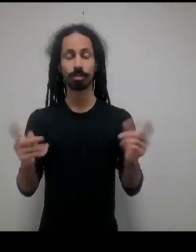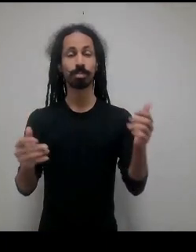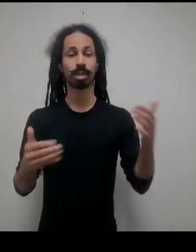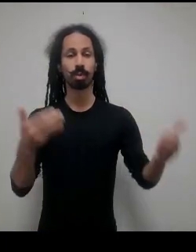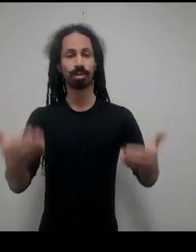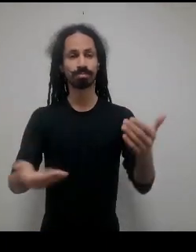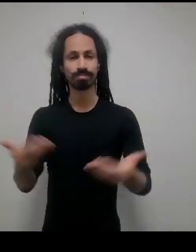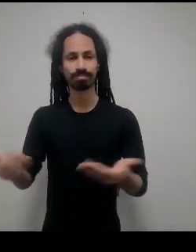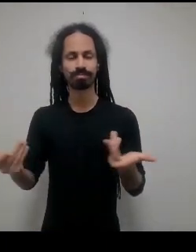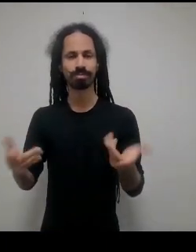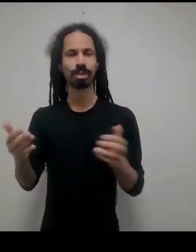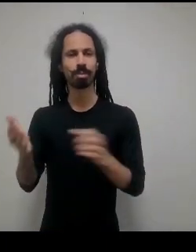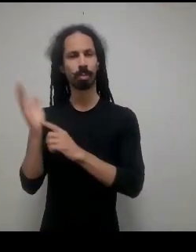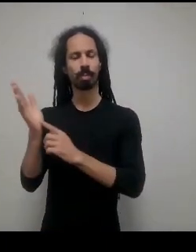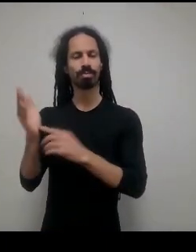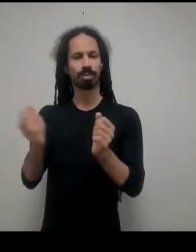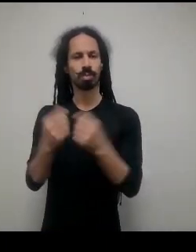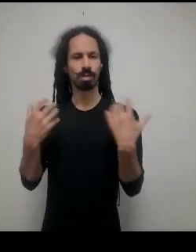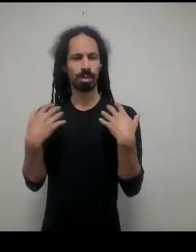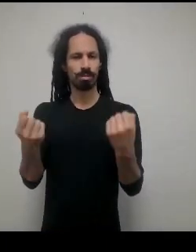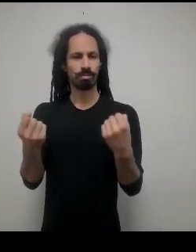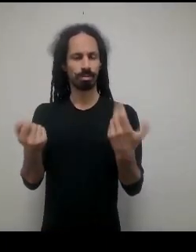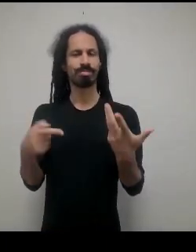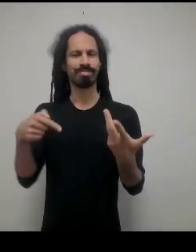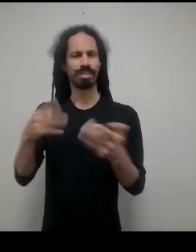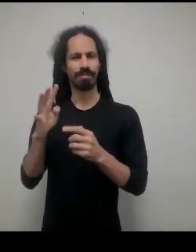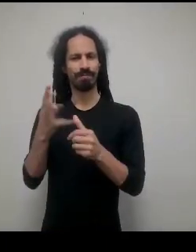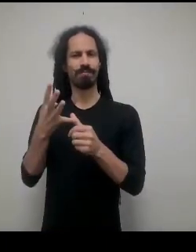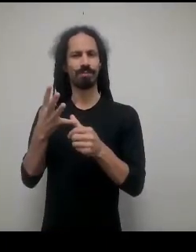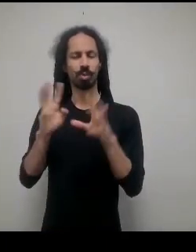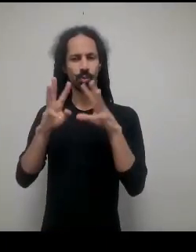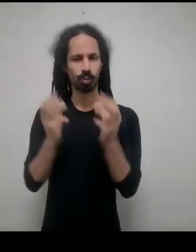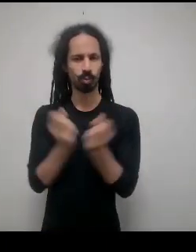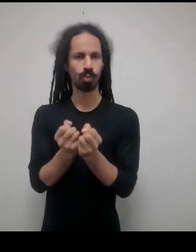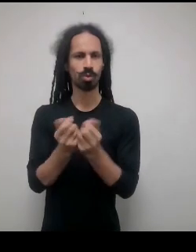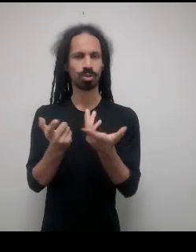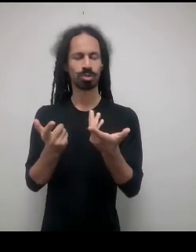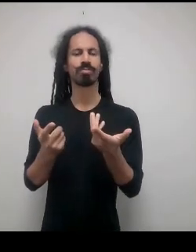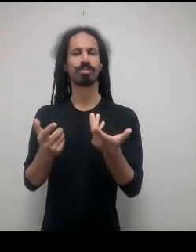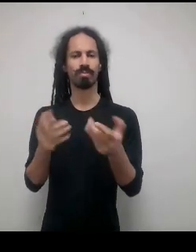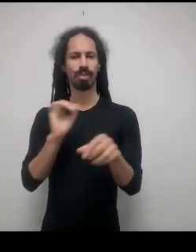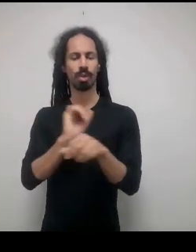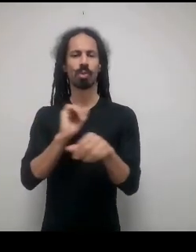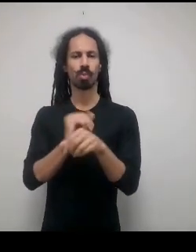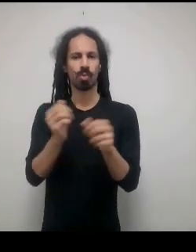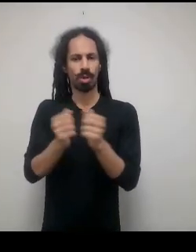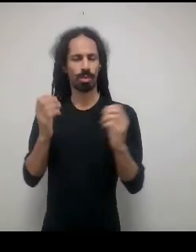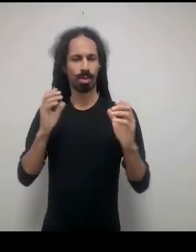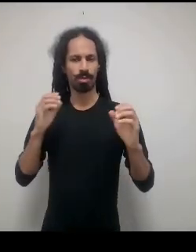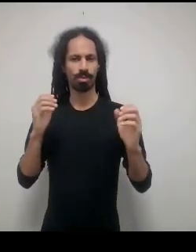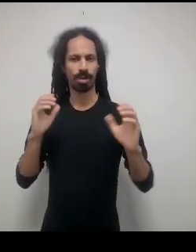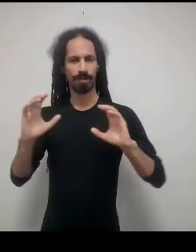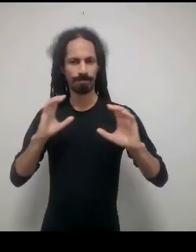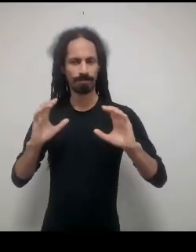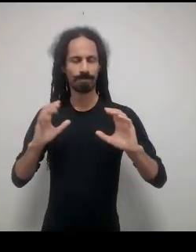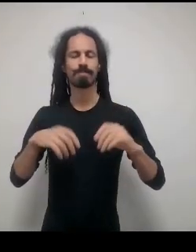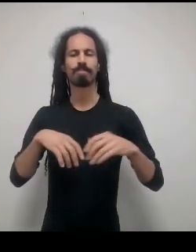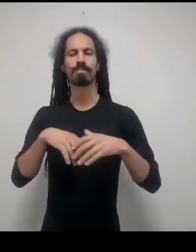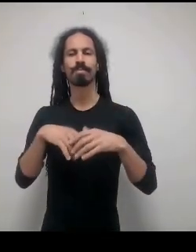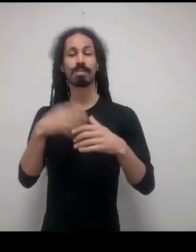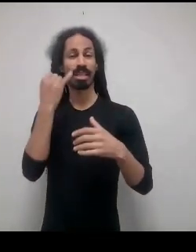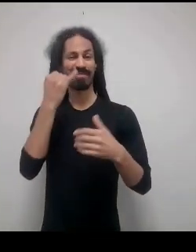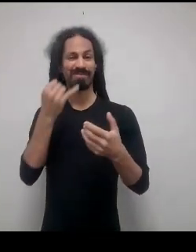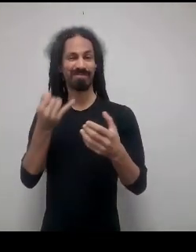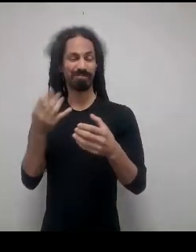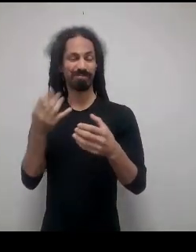Present with Confidence. This is the fourth installment in the Communicate with Confidence workshop series. If you have missed our